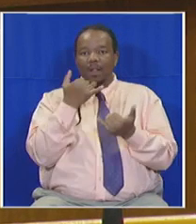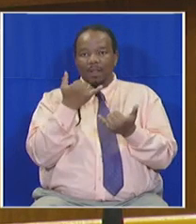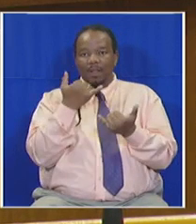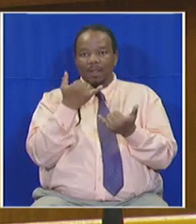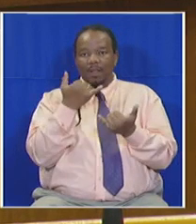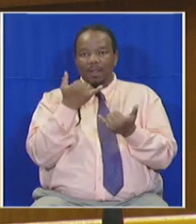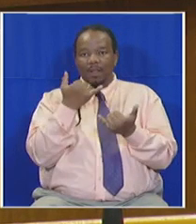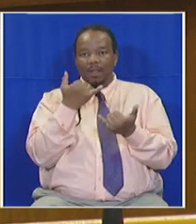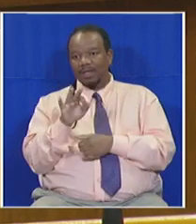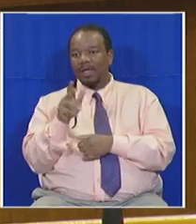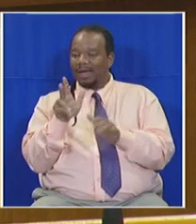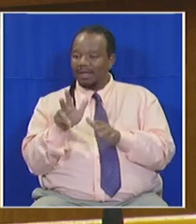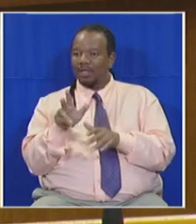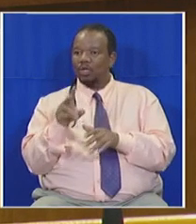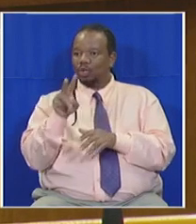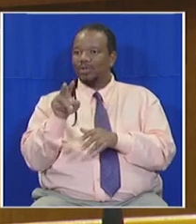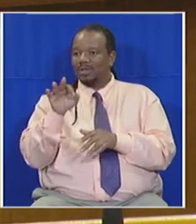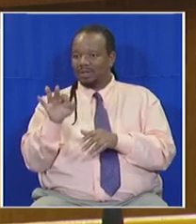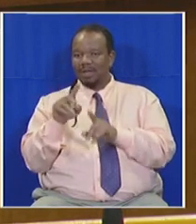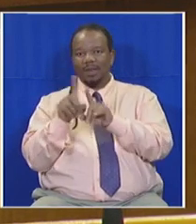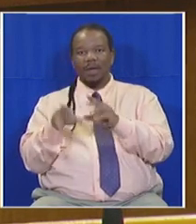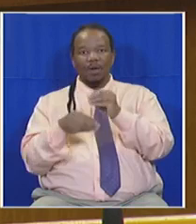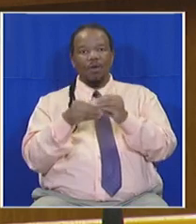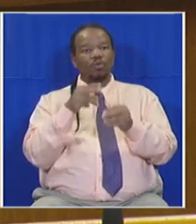234,823, we're able to provide